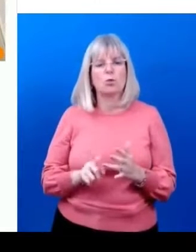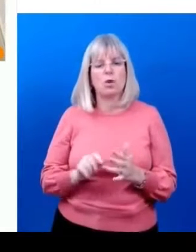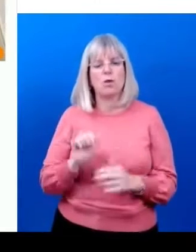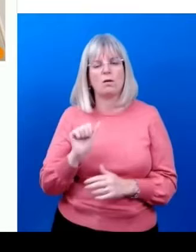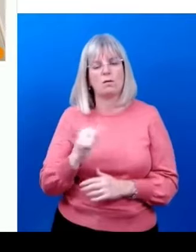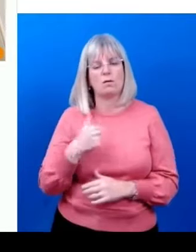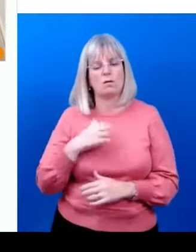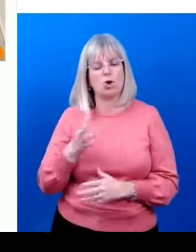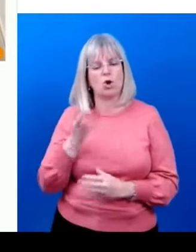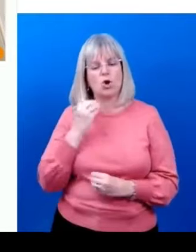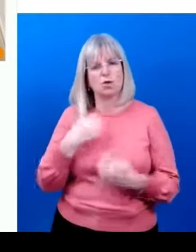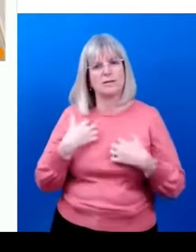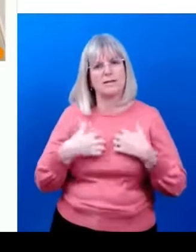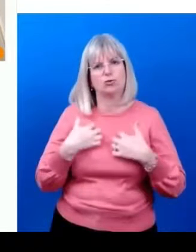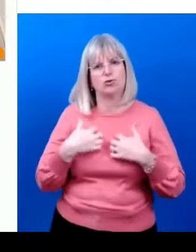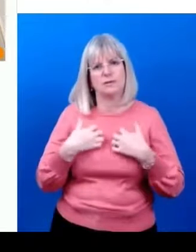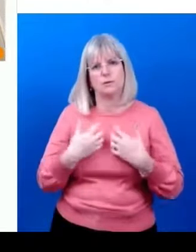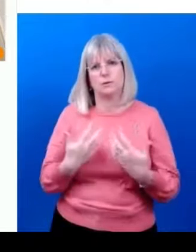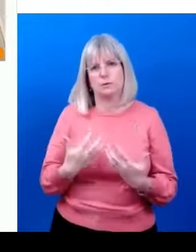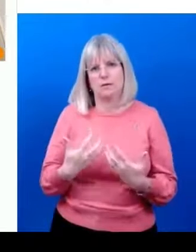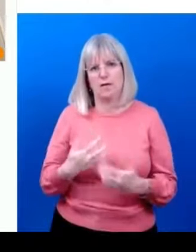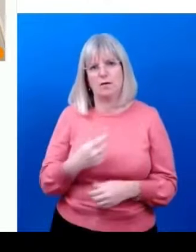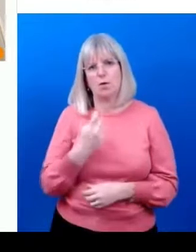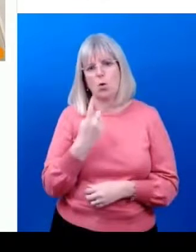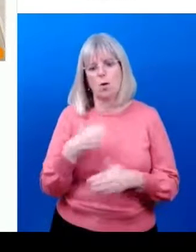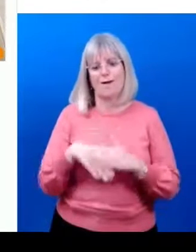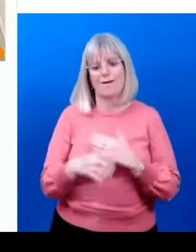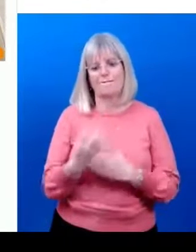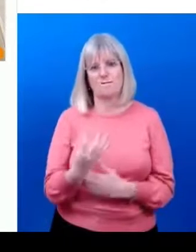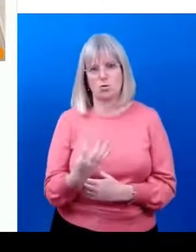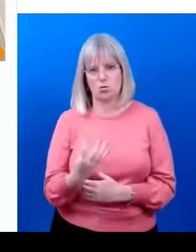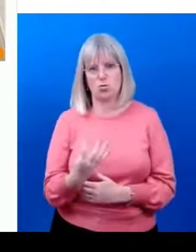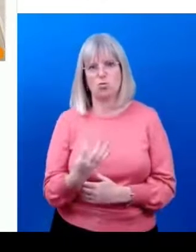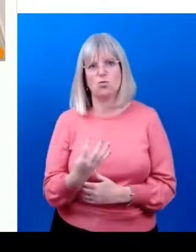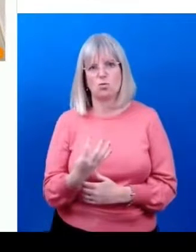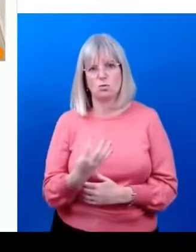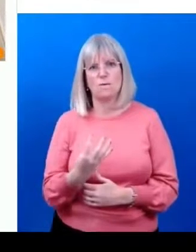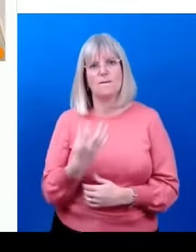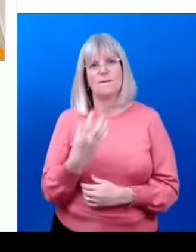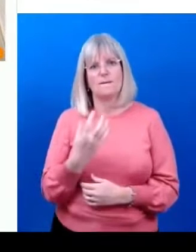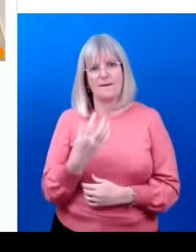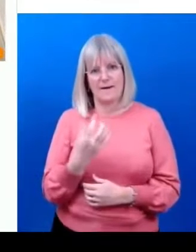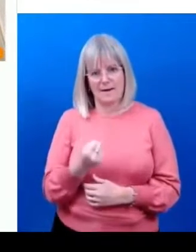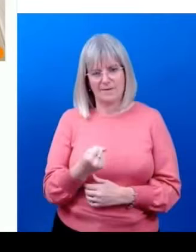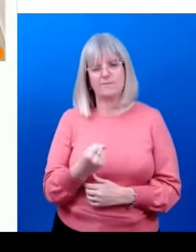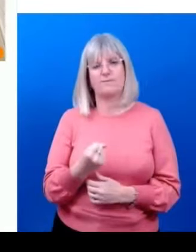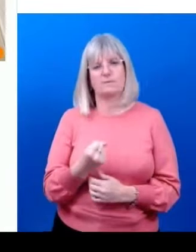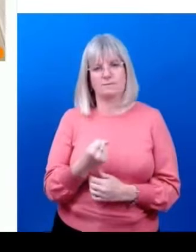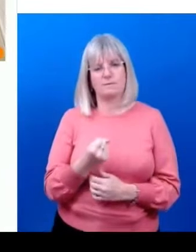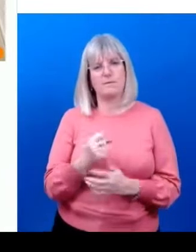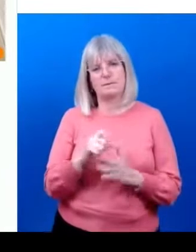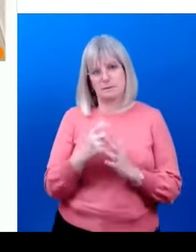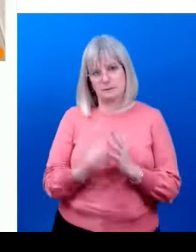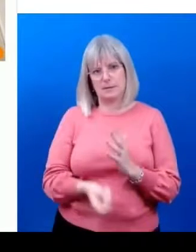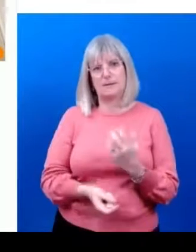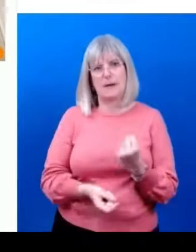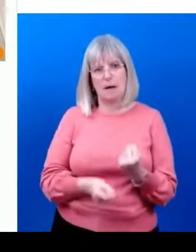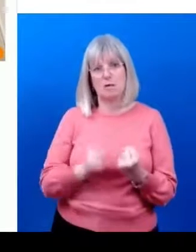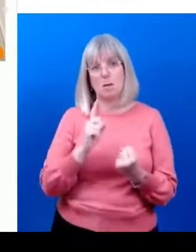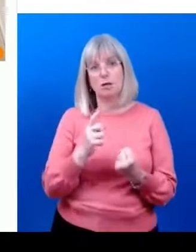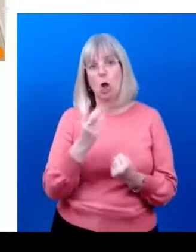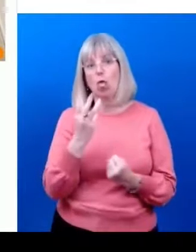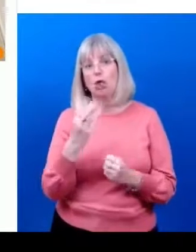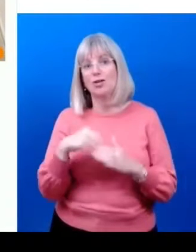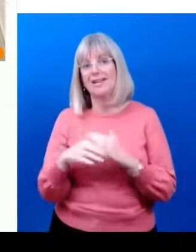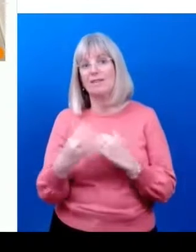in 4 of your customers may have a disability, but 3 in 4 of your customers love someone with a disability. So, you really